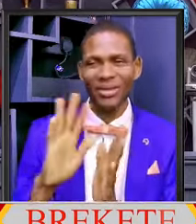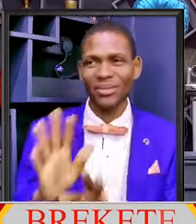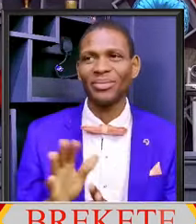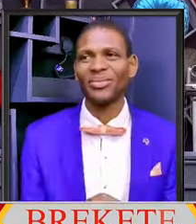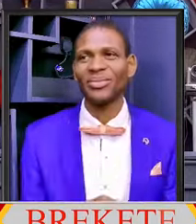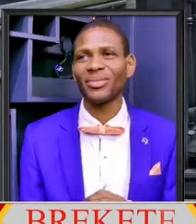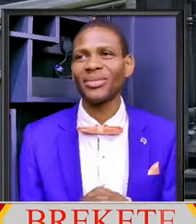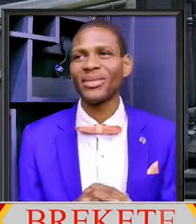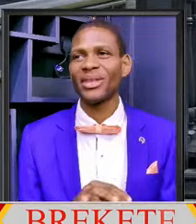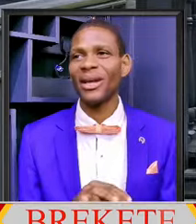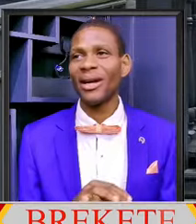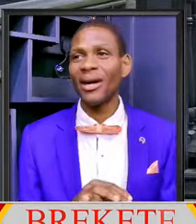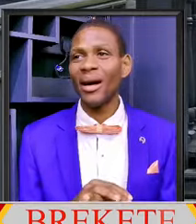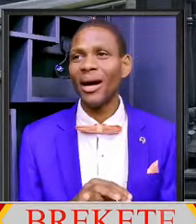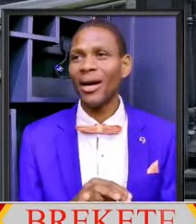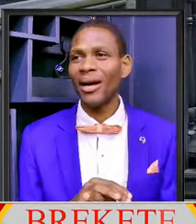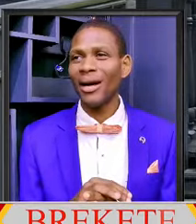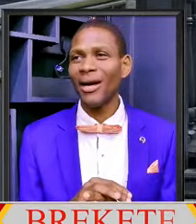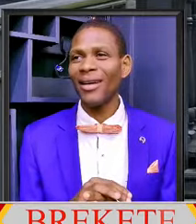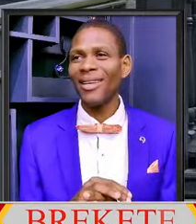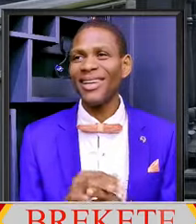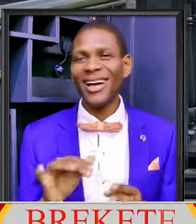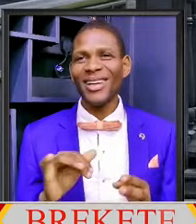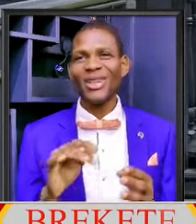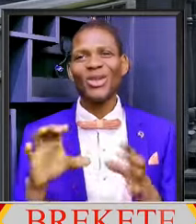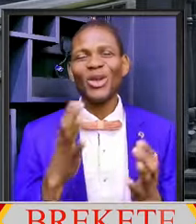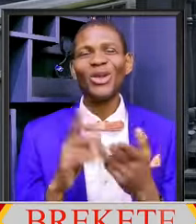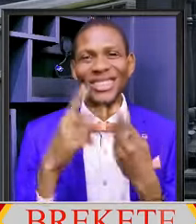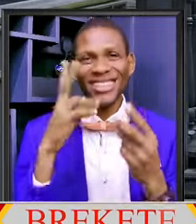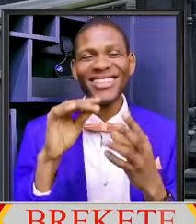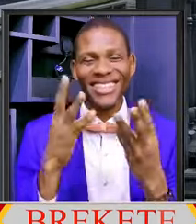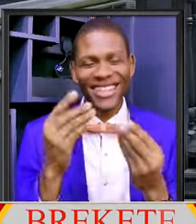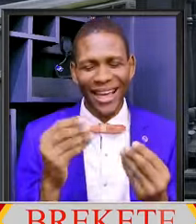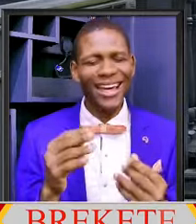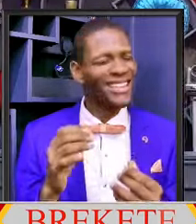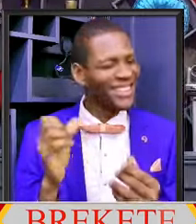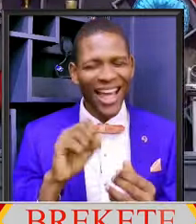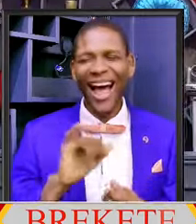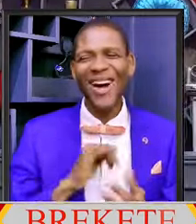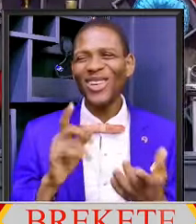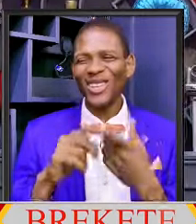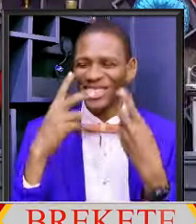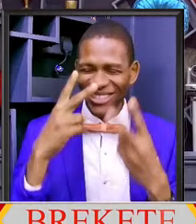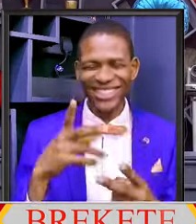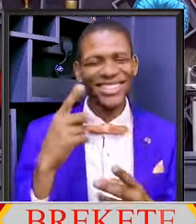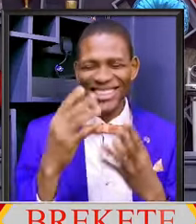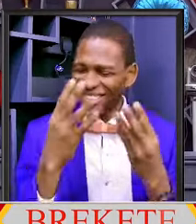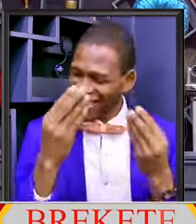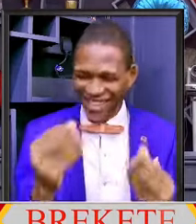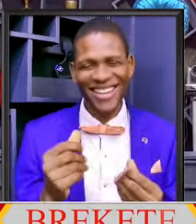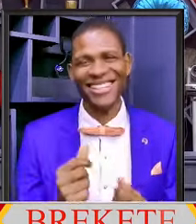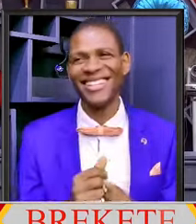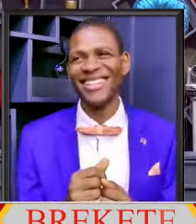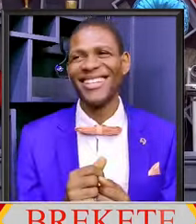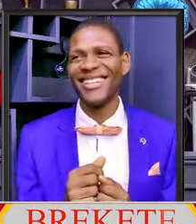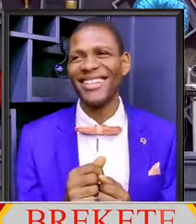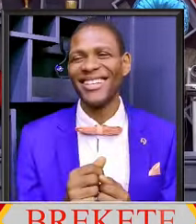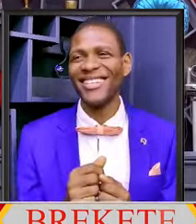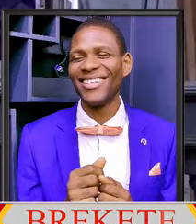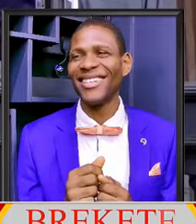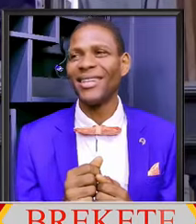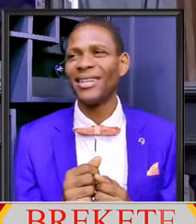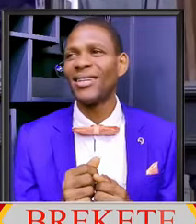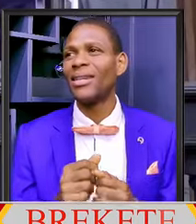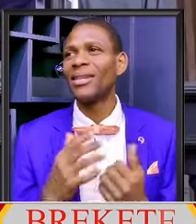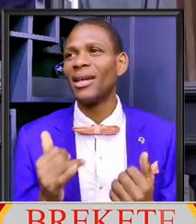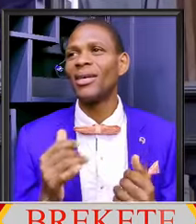Abi, you don't want to see the land? I want to see. I want to see the kingdom of God. First. Thank